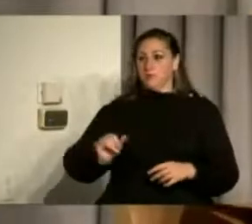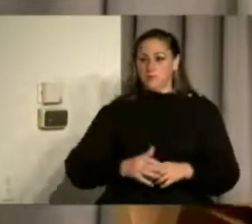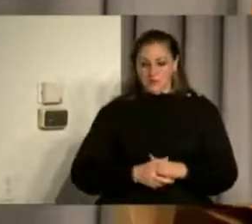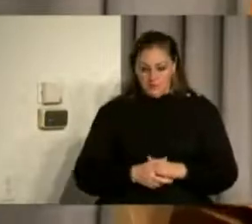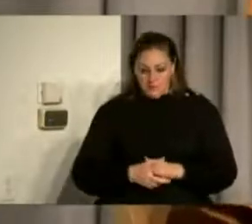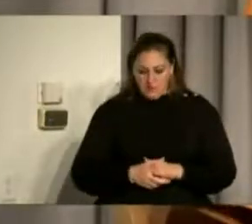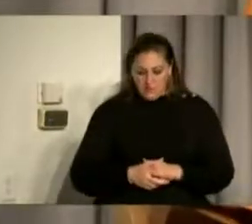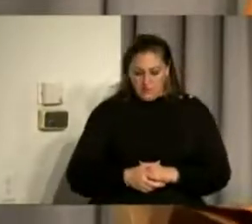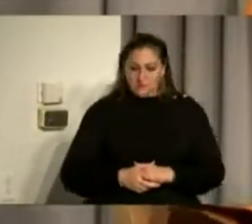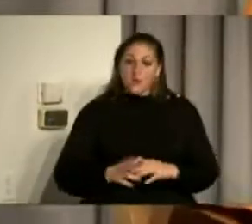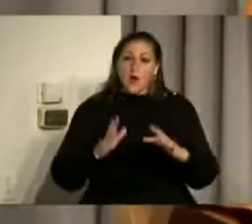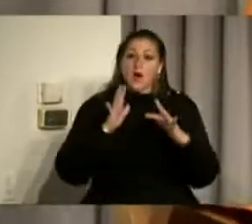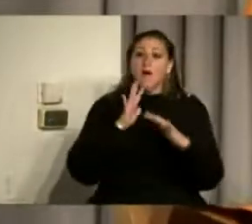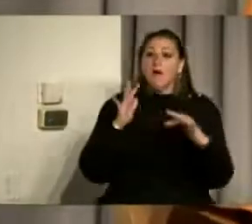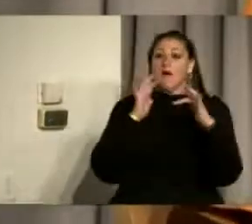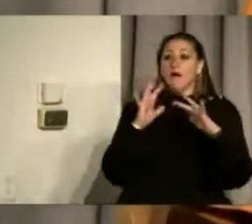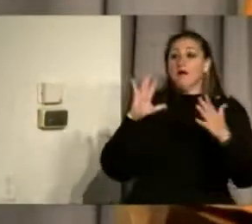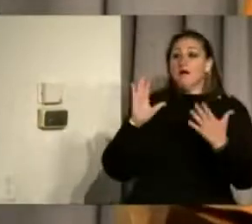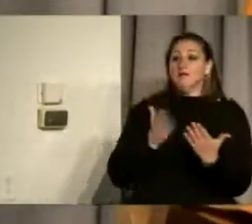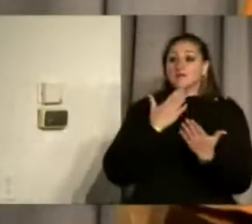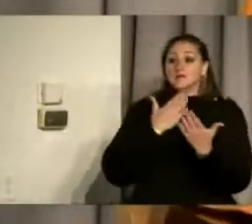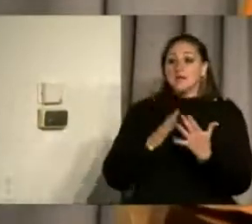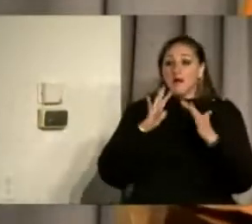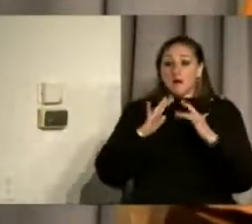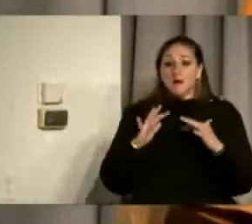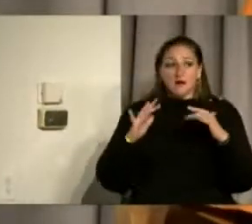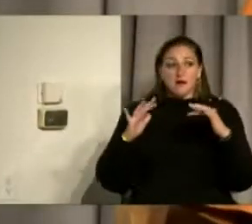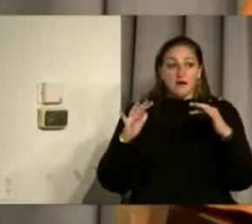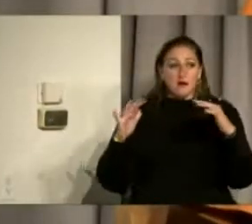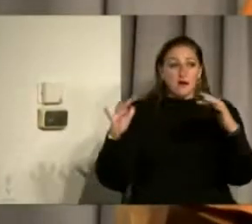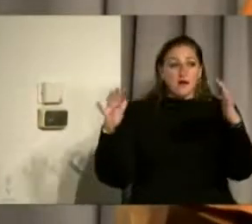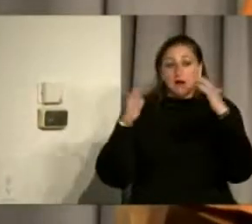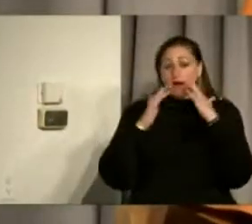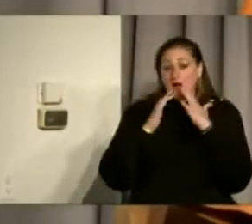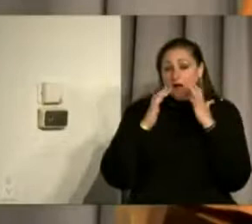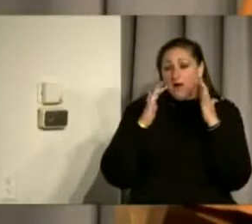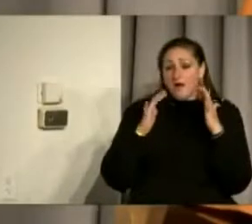So I sang a song, and the song I sang,